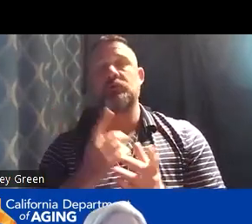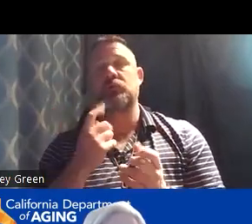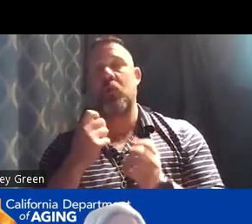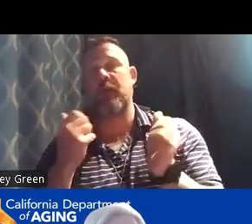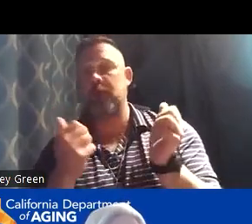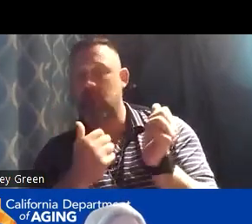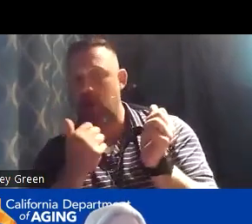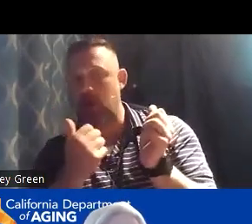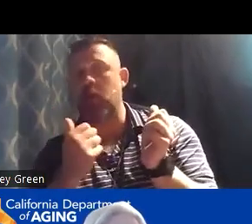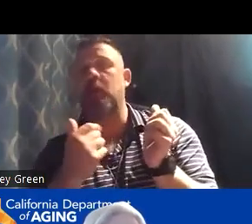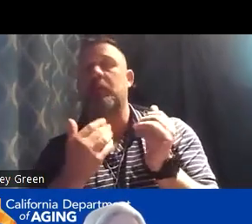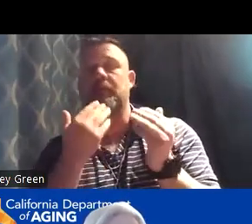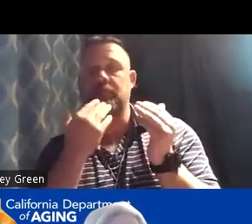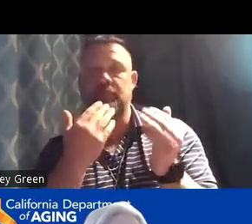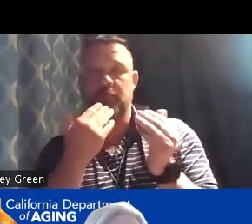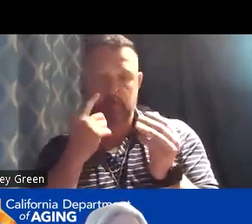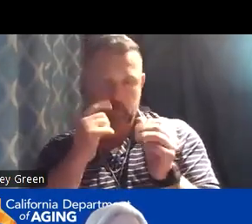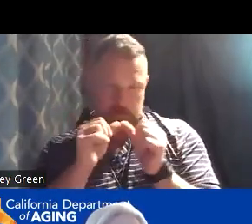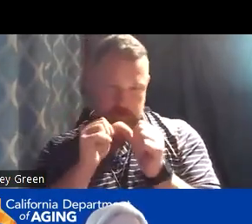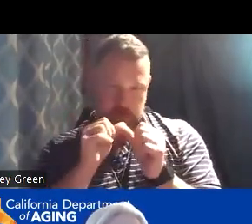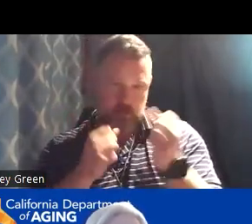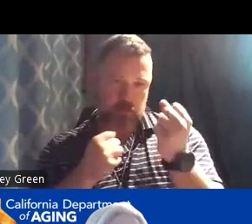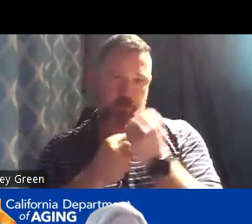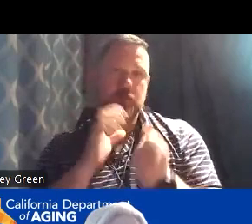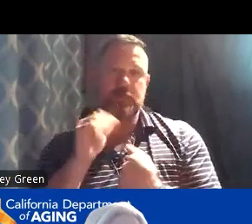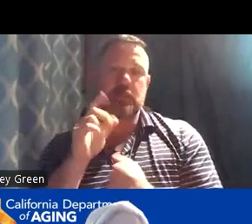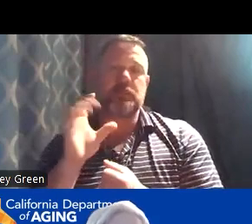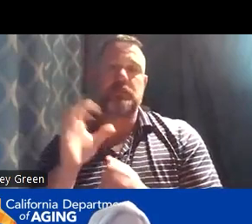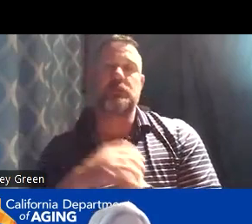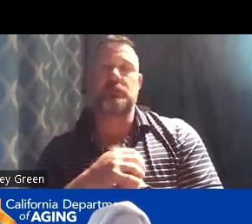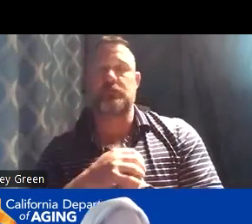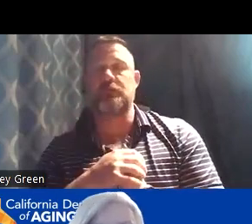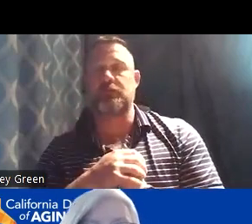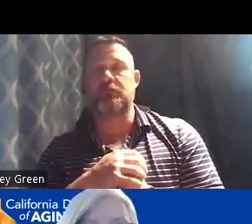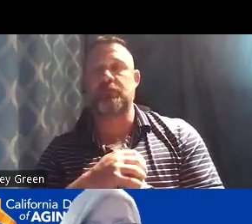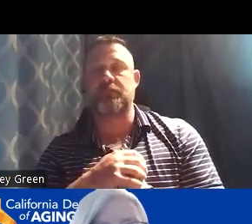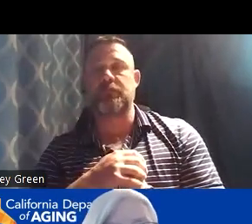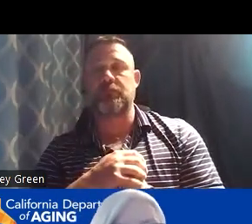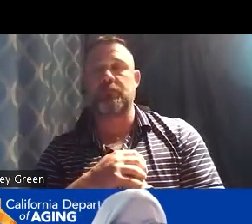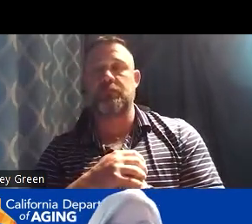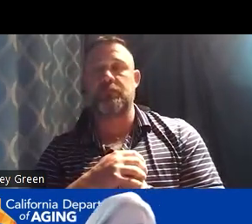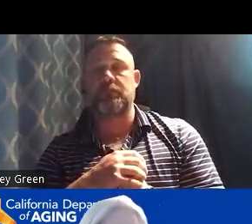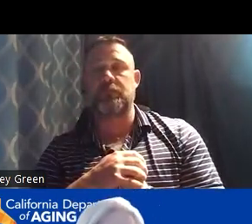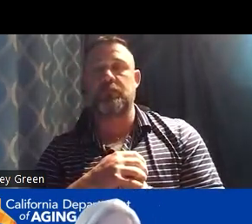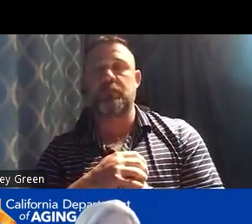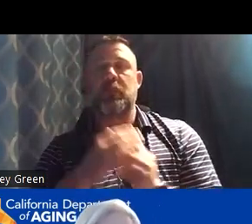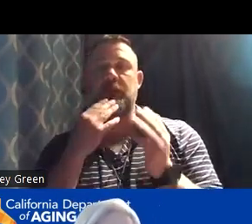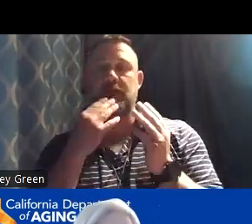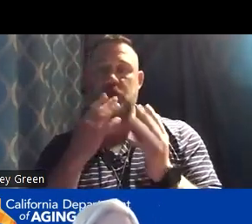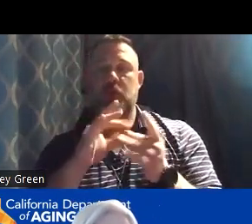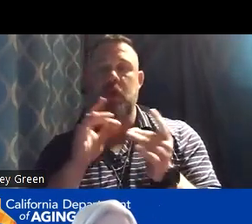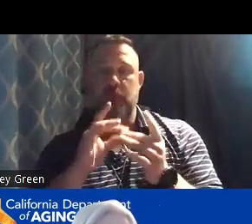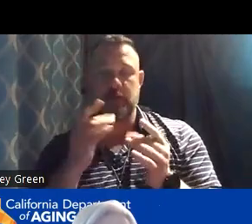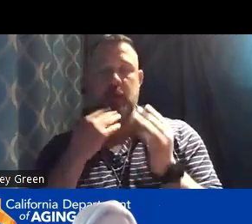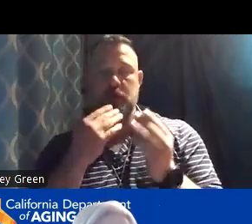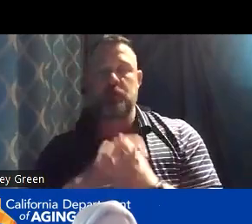up and thank you all for your continued support for the CADCs. Thank you, Freddie. That was your comment as noted. Thank you